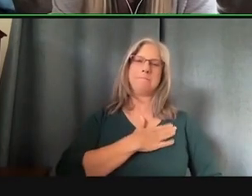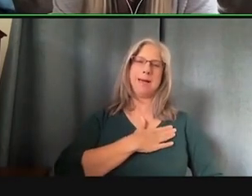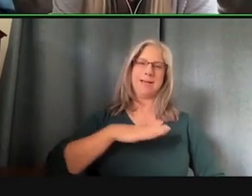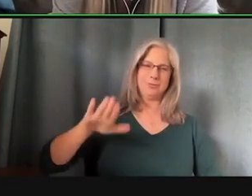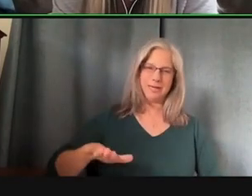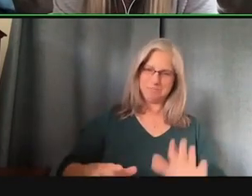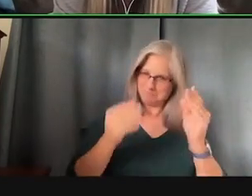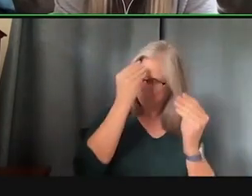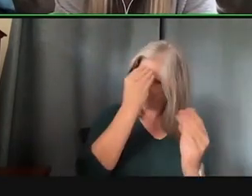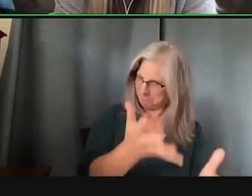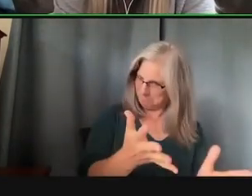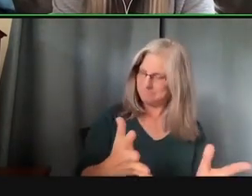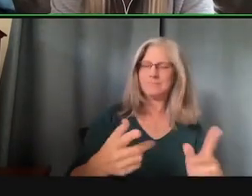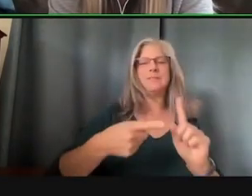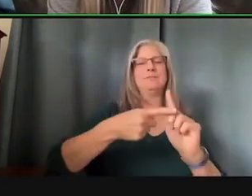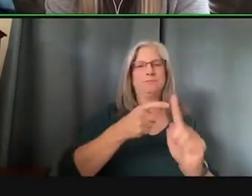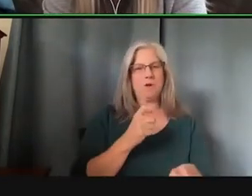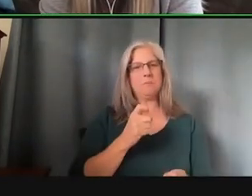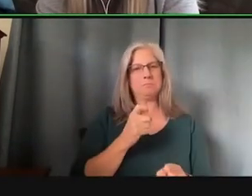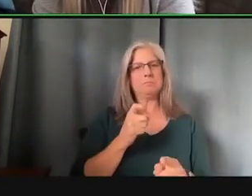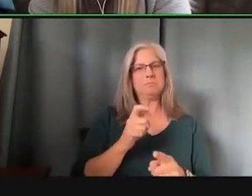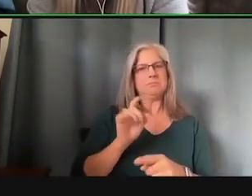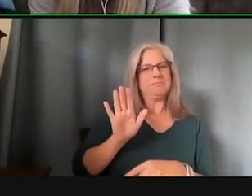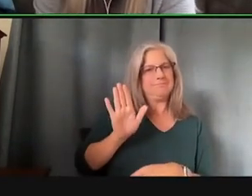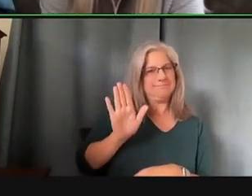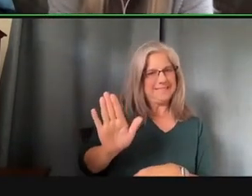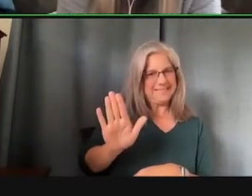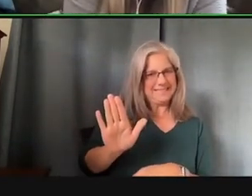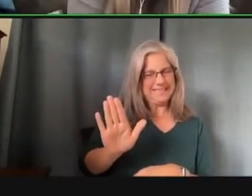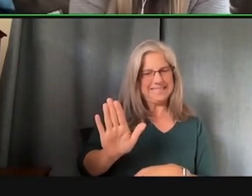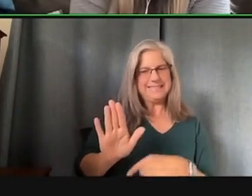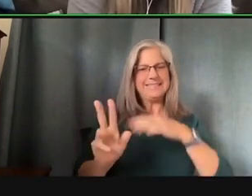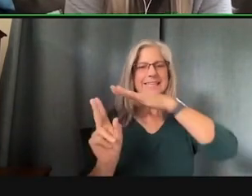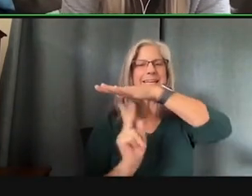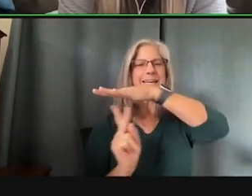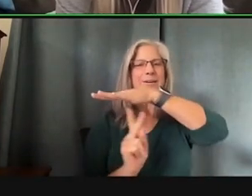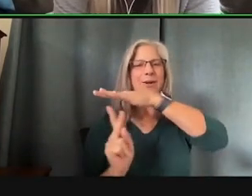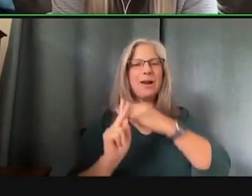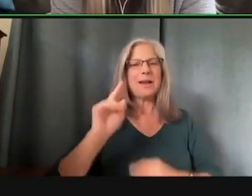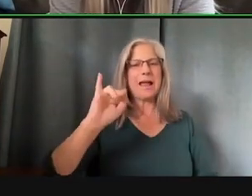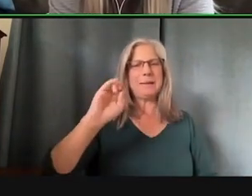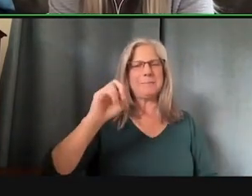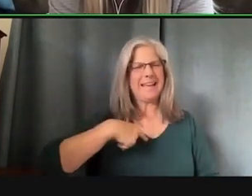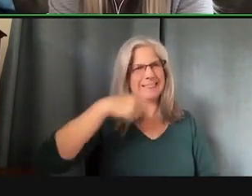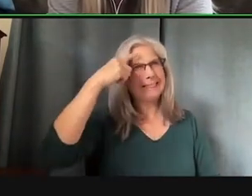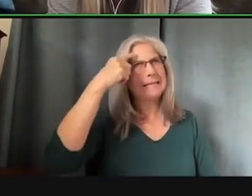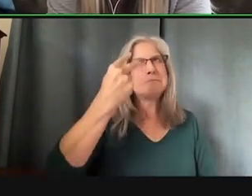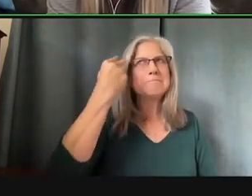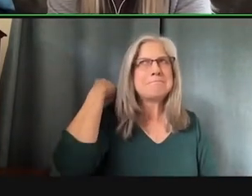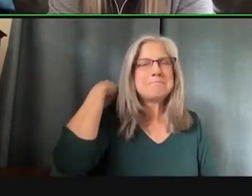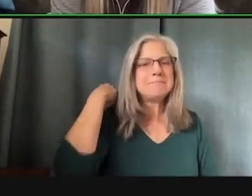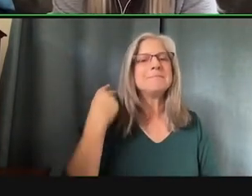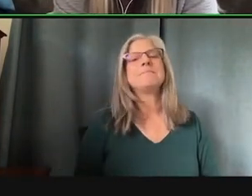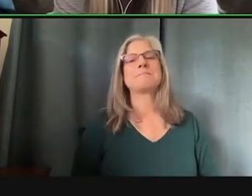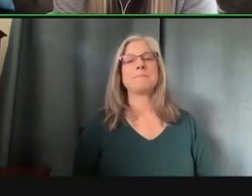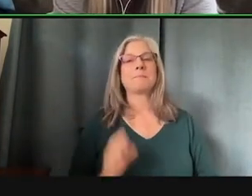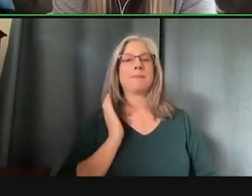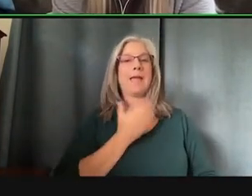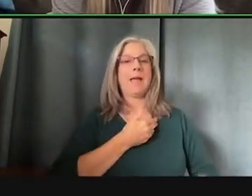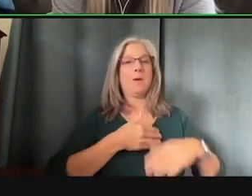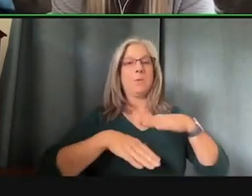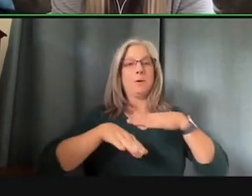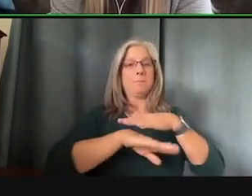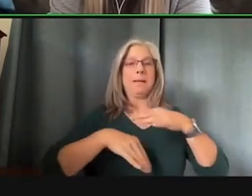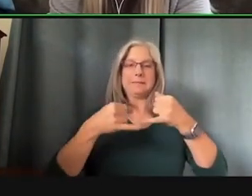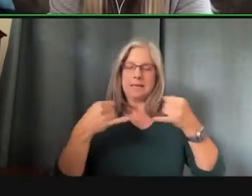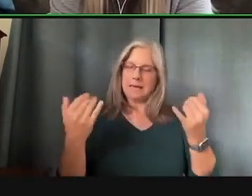So this comes straight from his kindergarten IEP, I believe. So our baseline is,